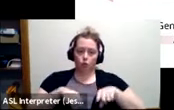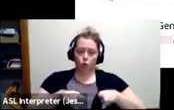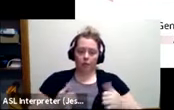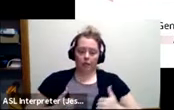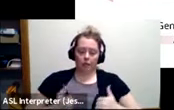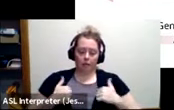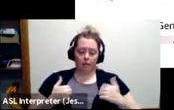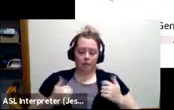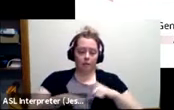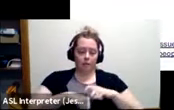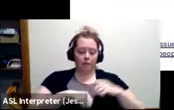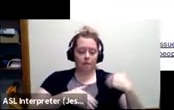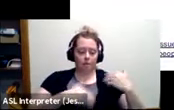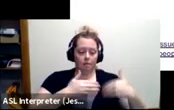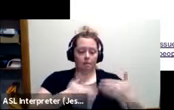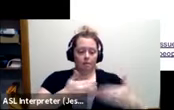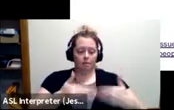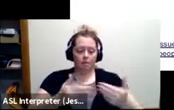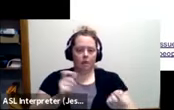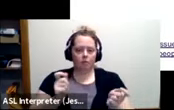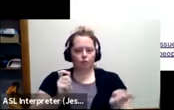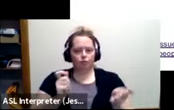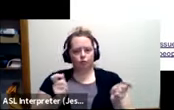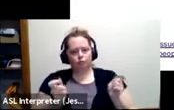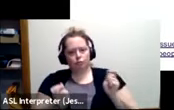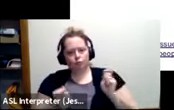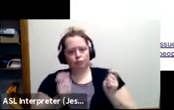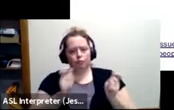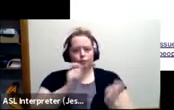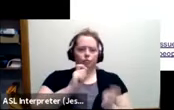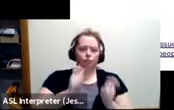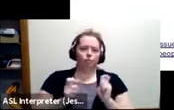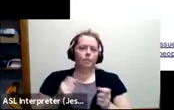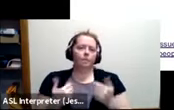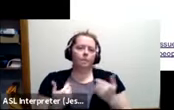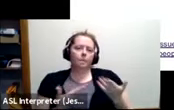Next slide. So here's some non-binary facts.